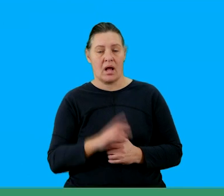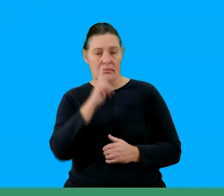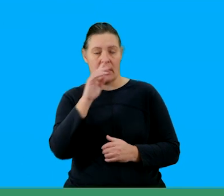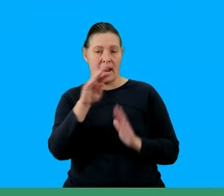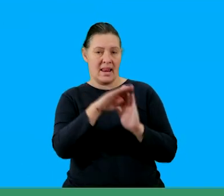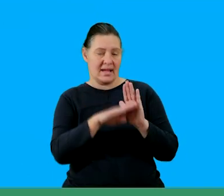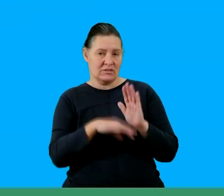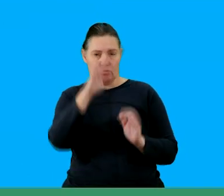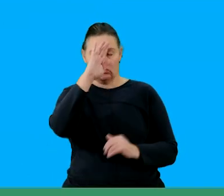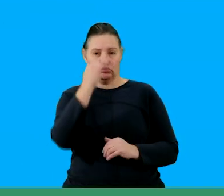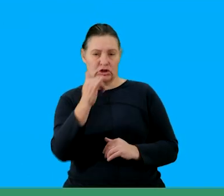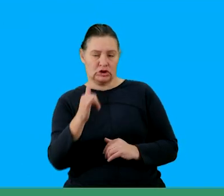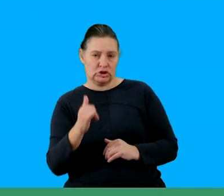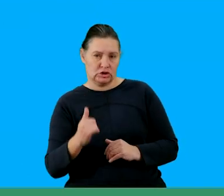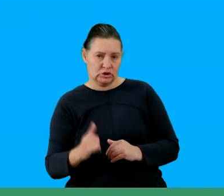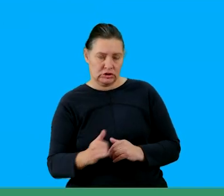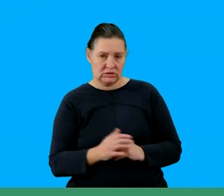a checklist.